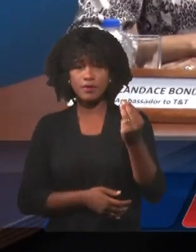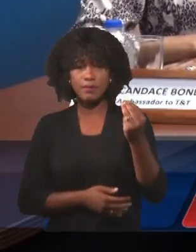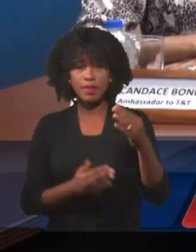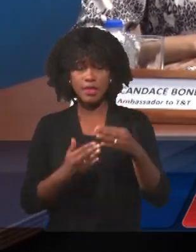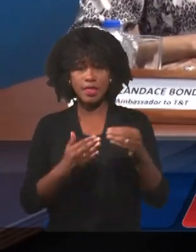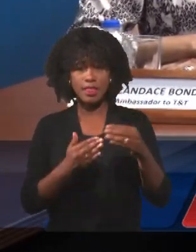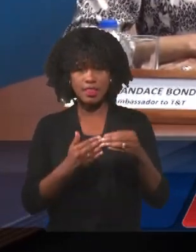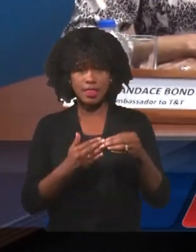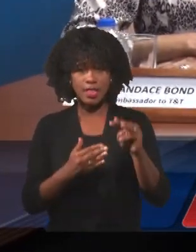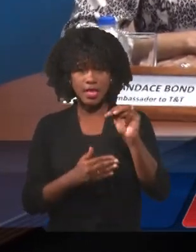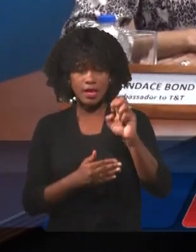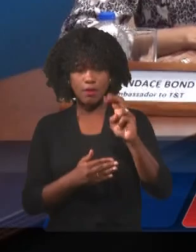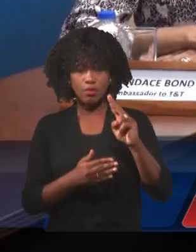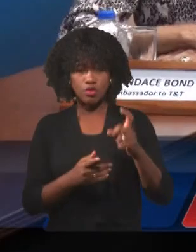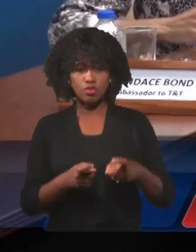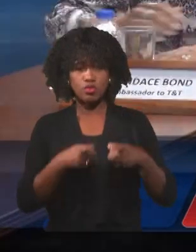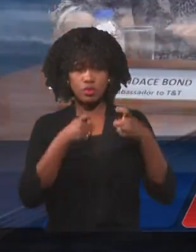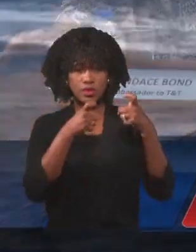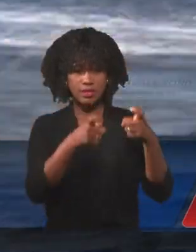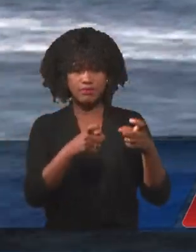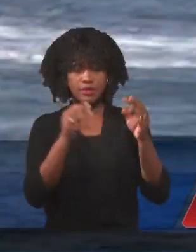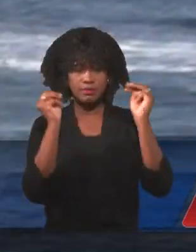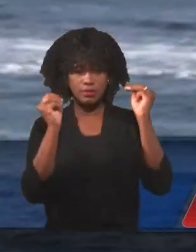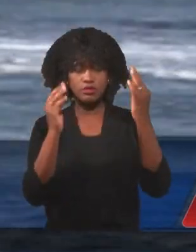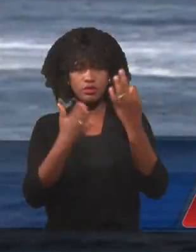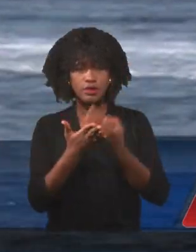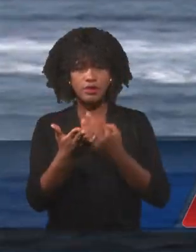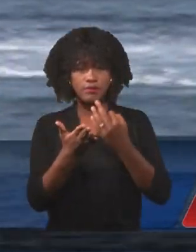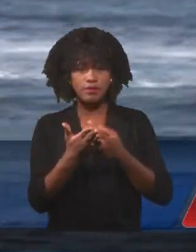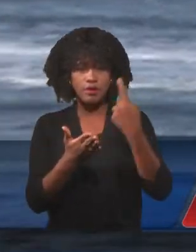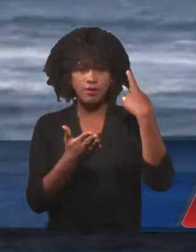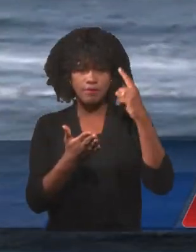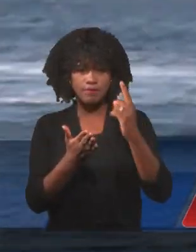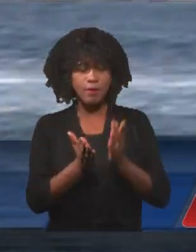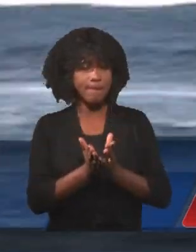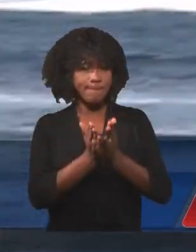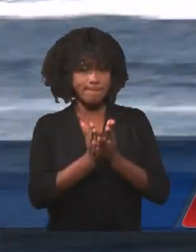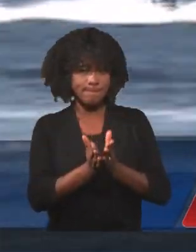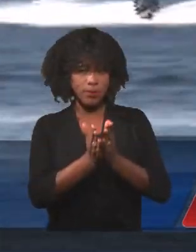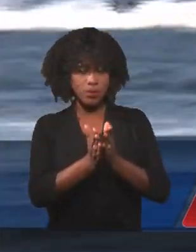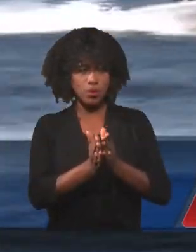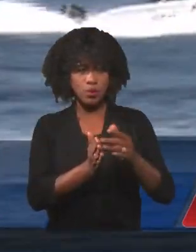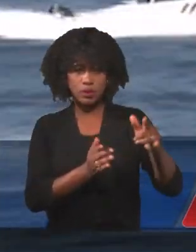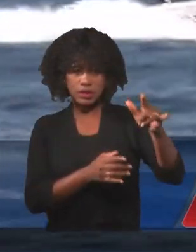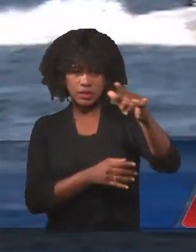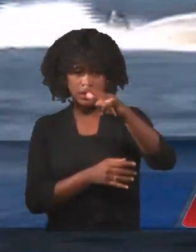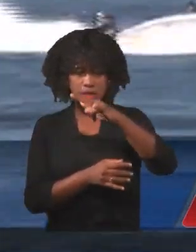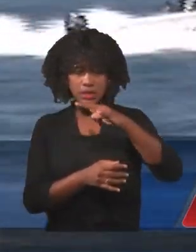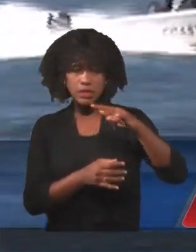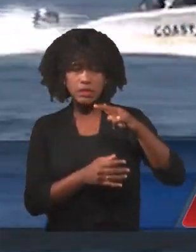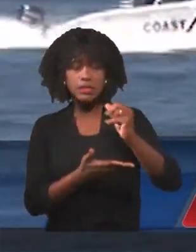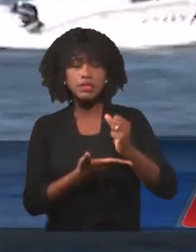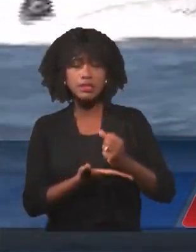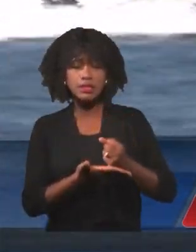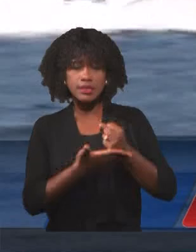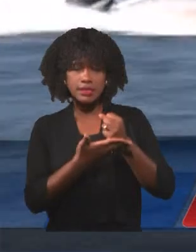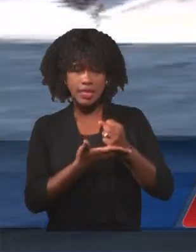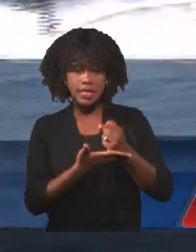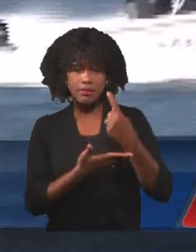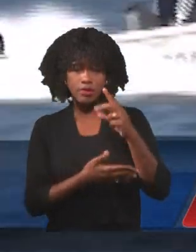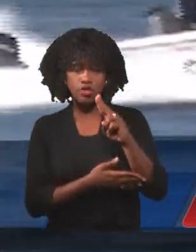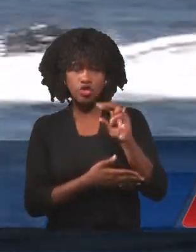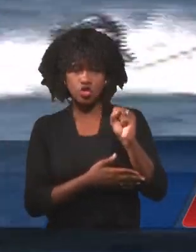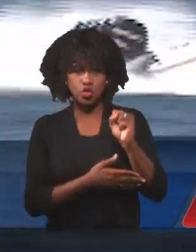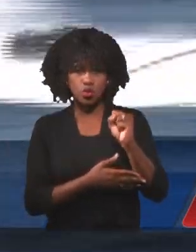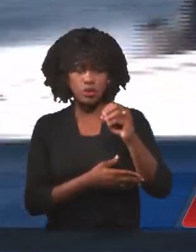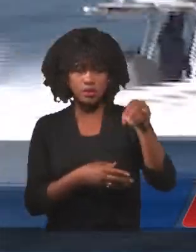of interest was also provided to the Ministry of Finance to finance maritime vessels and aircraft, which Ms. Lewis said was included in the US